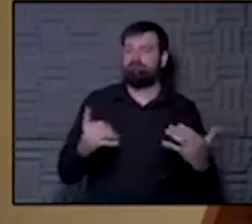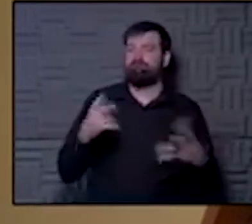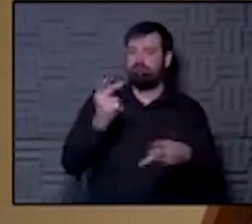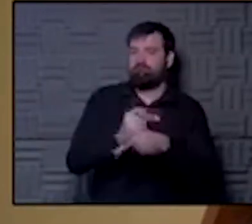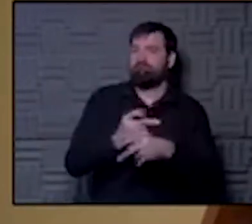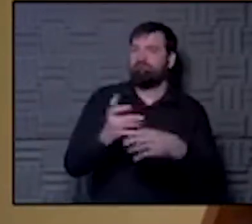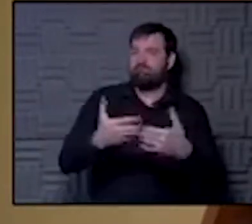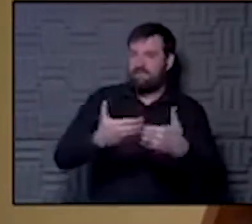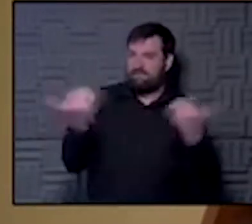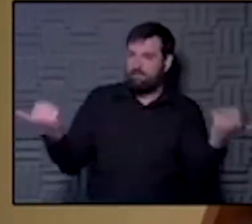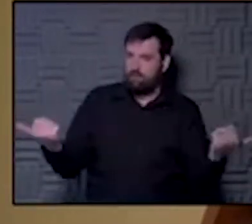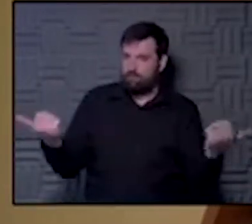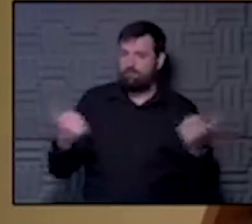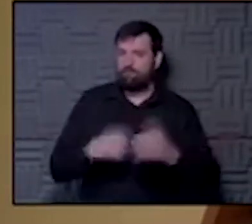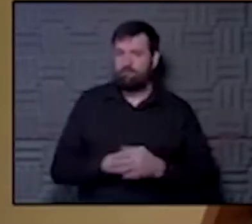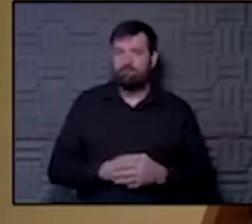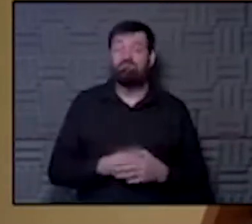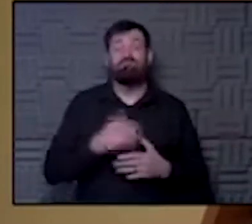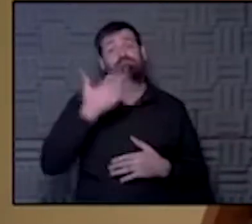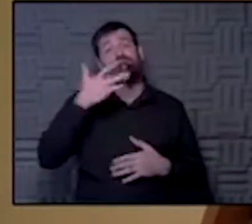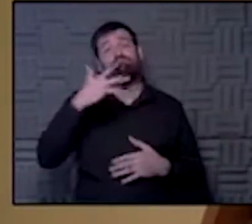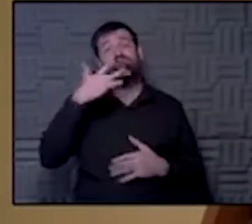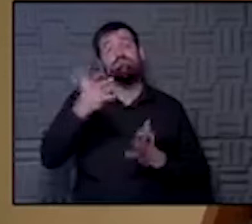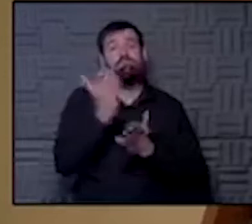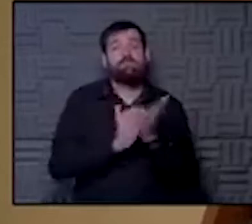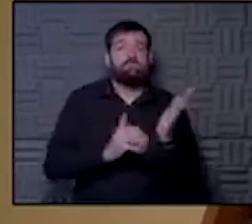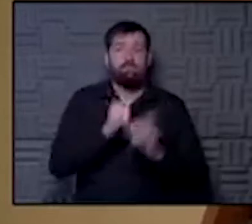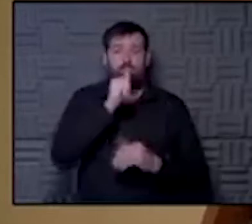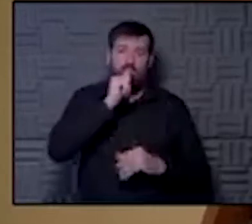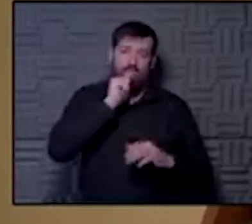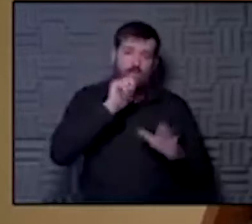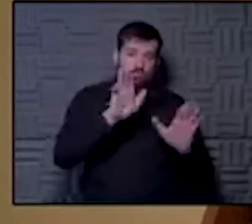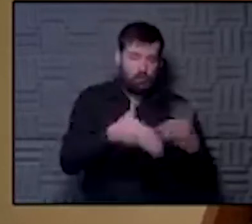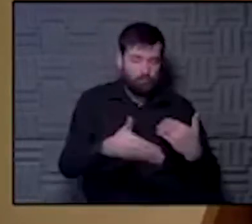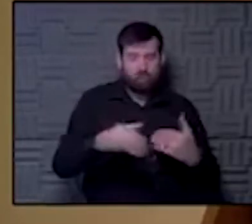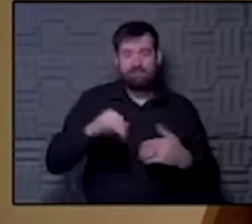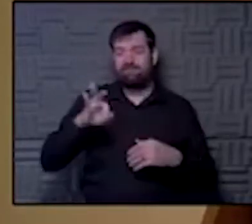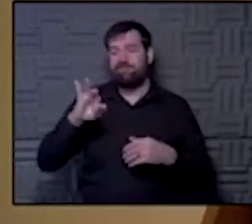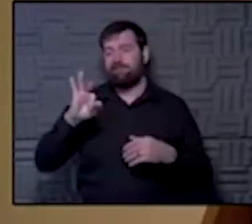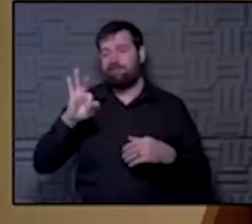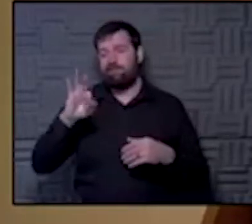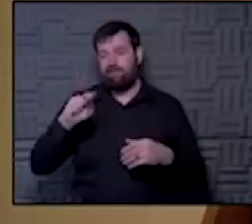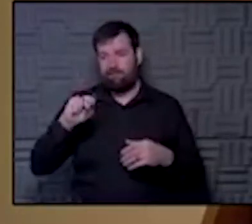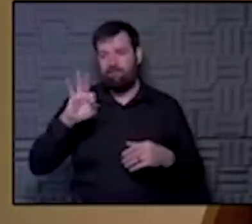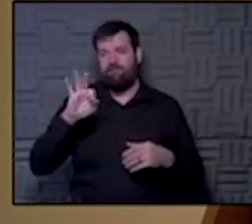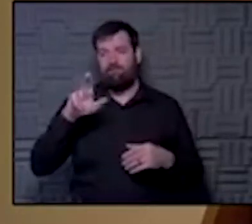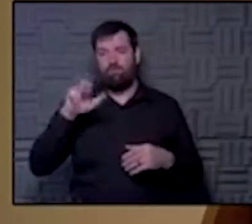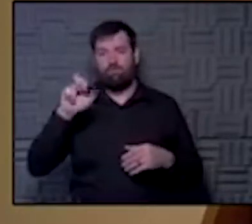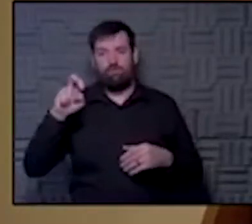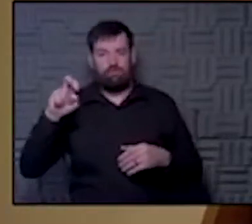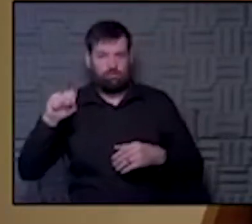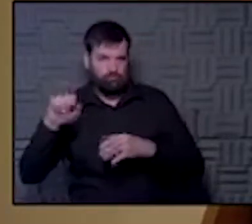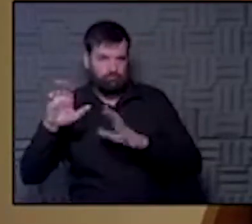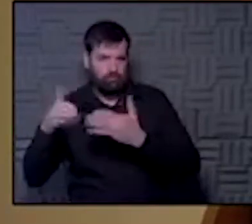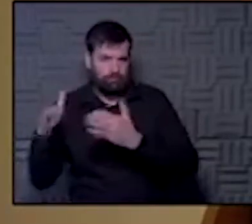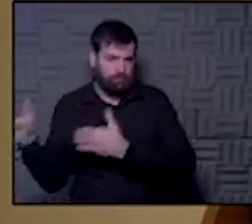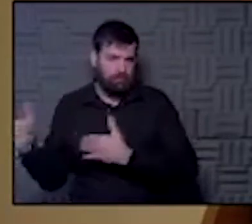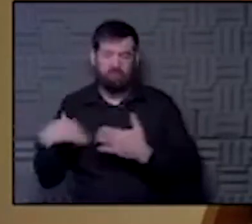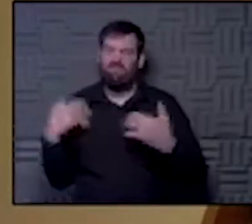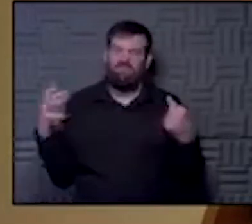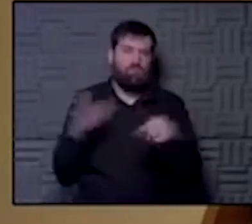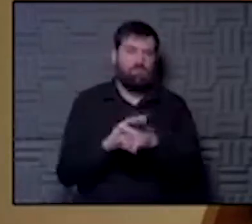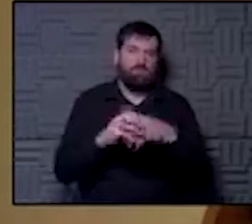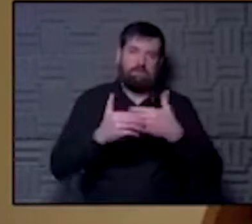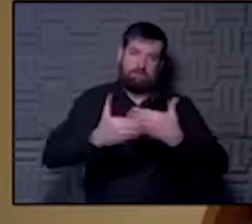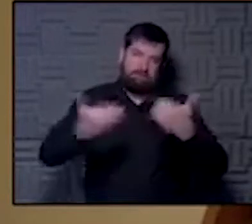our patients. We're lucky enough to have some private rooms in our infusion room separate from our infusion bays. So we're actually keeping them completely separate by